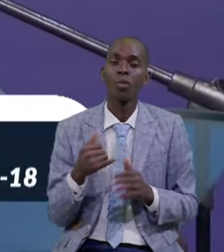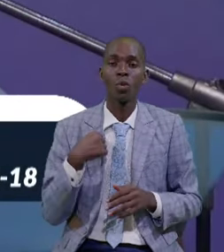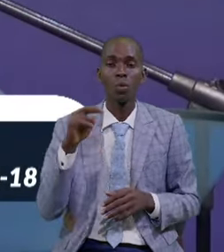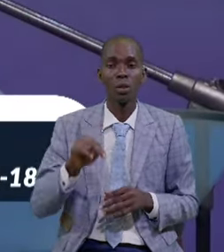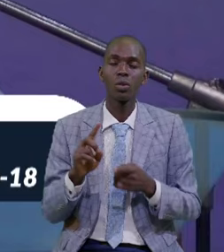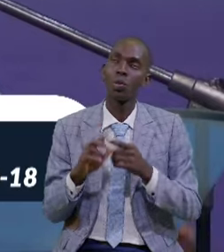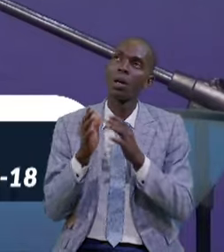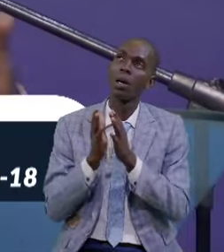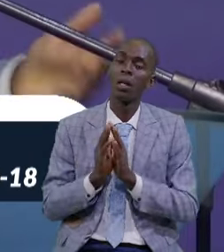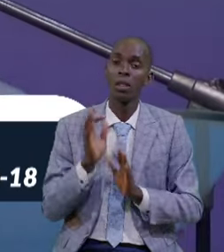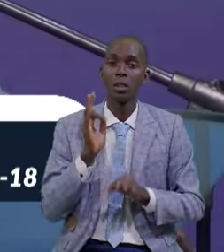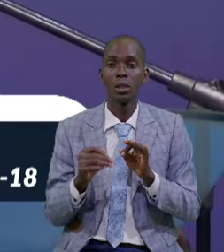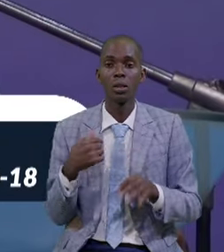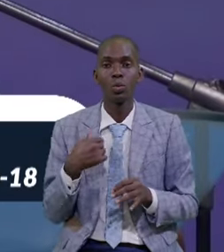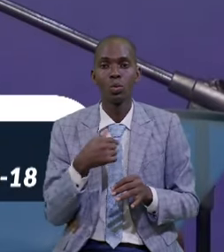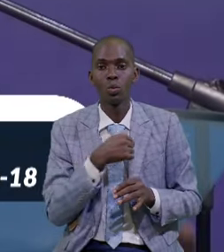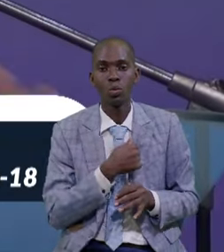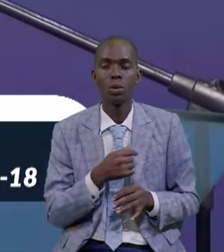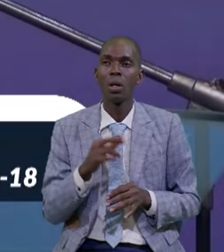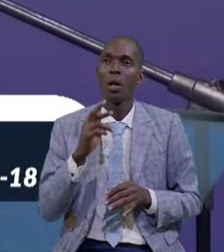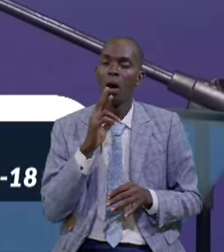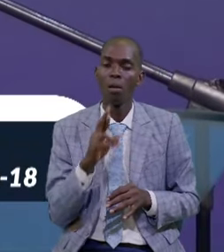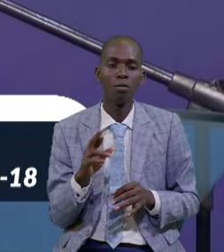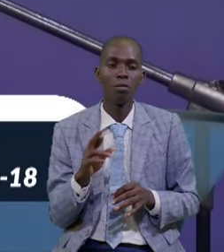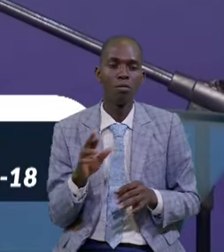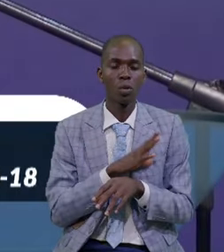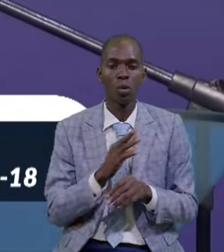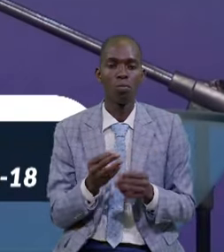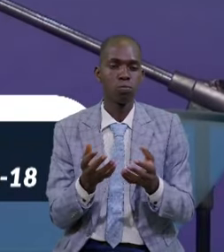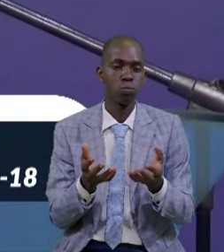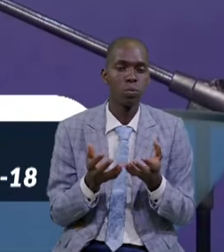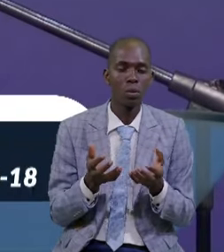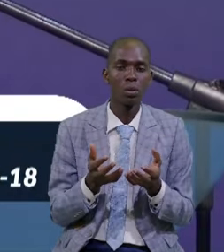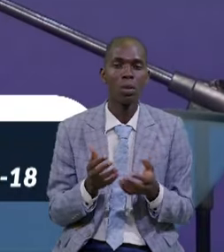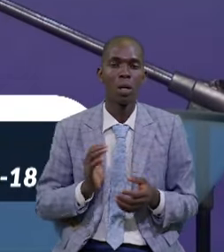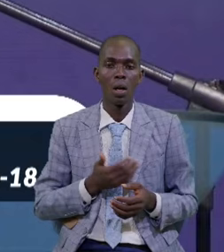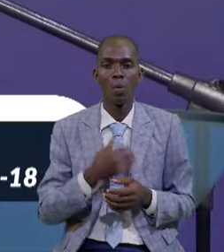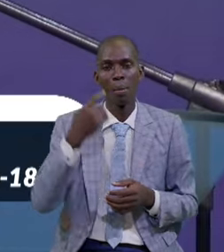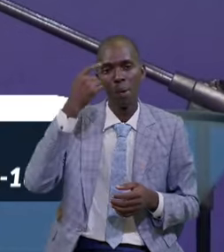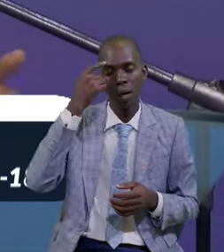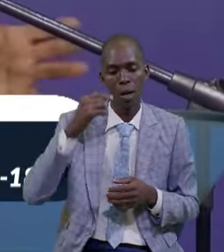we're thirsty, if we're desirous, our mind, our heart,